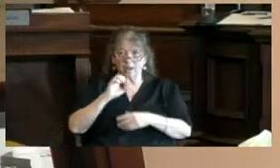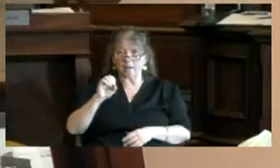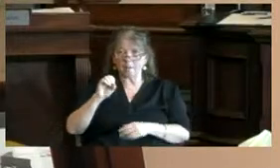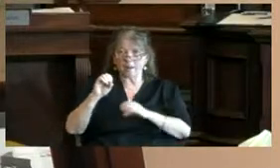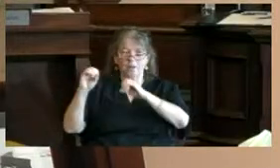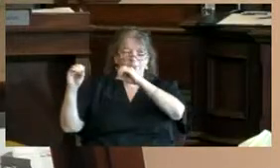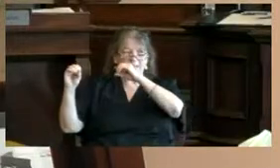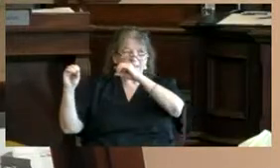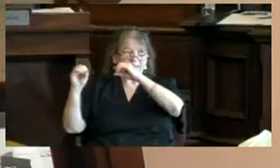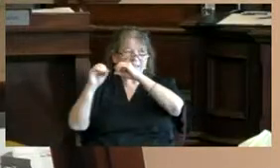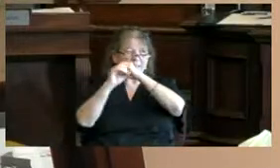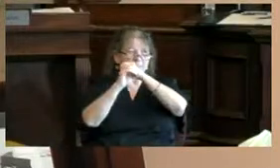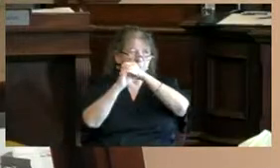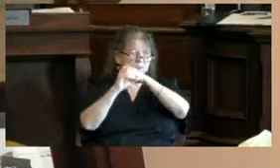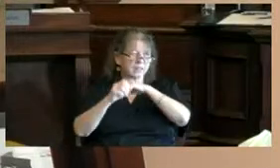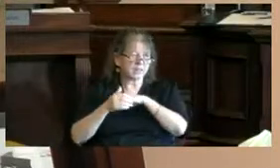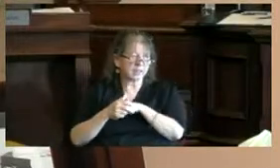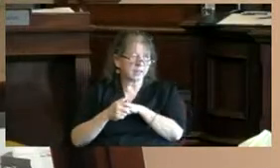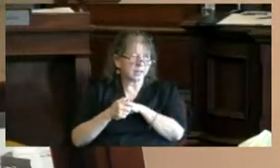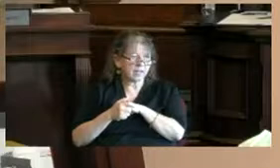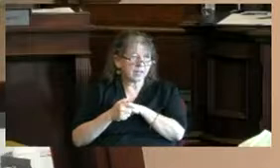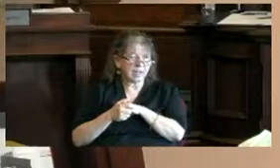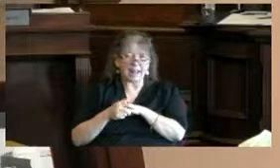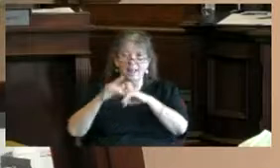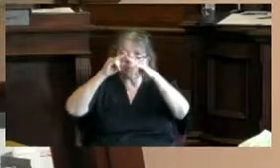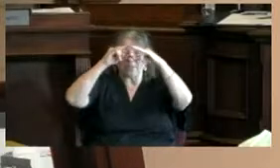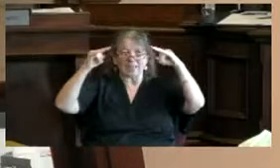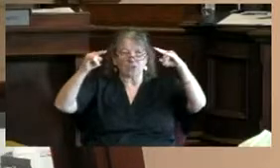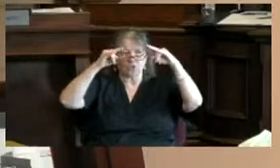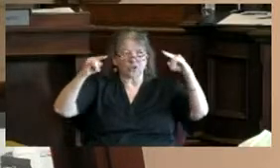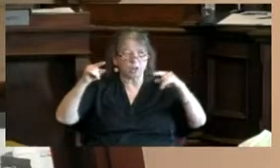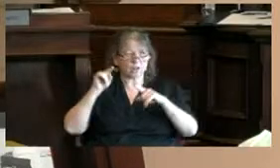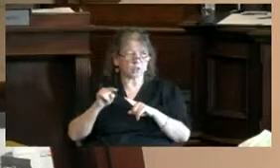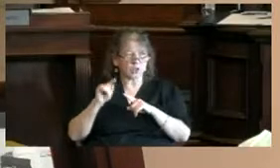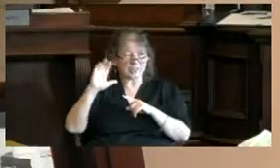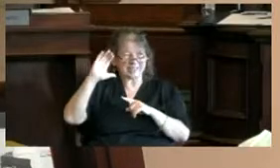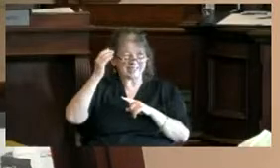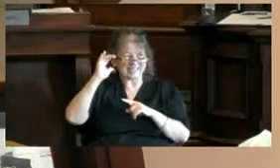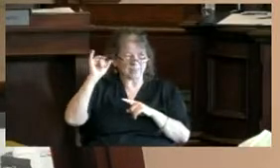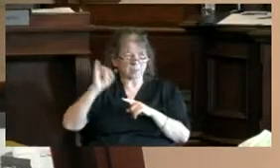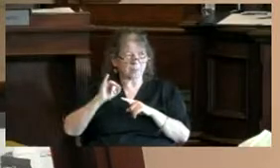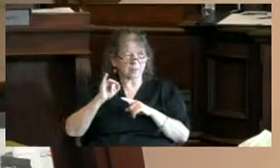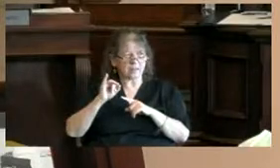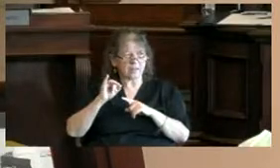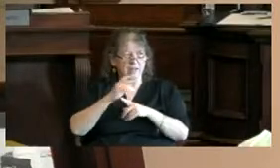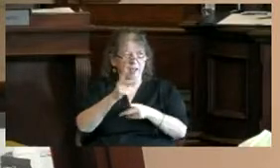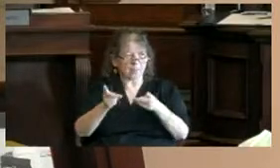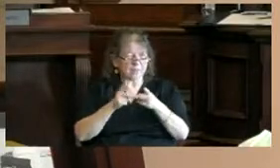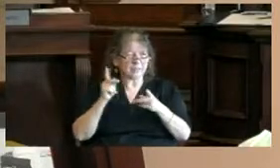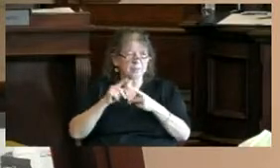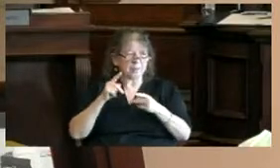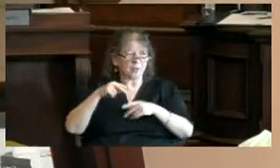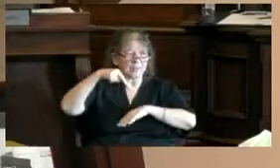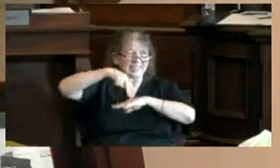that the shelter building, this appears to be a target for people to stand on top of the building.